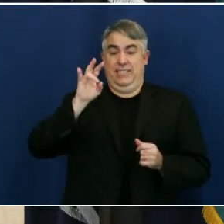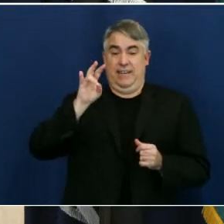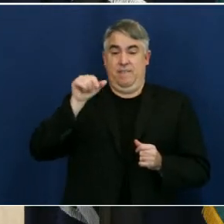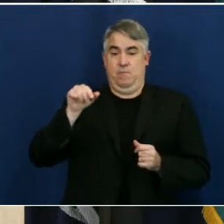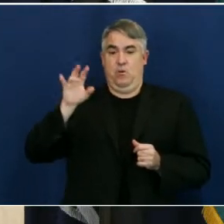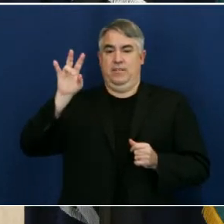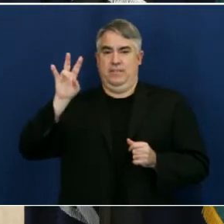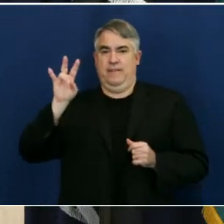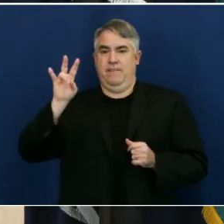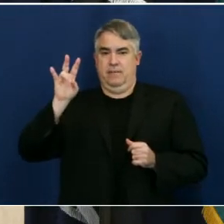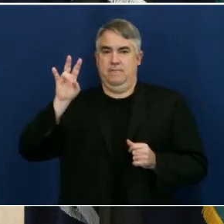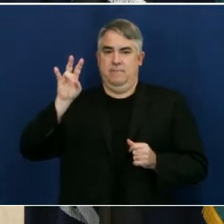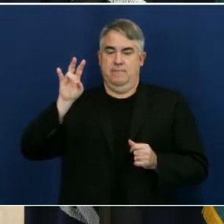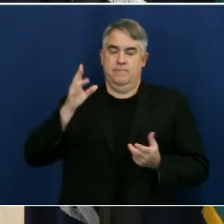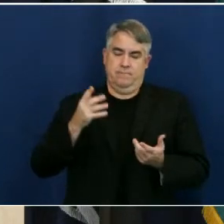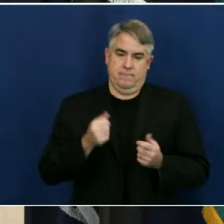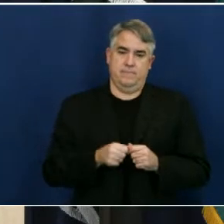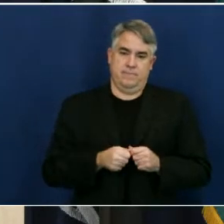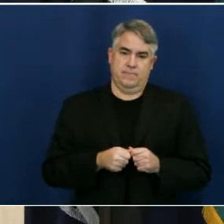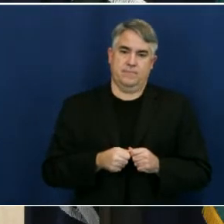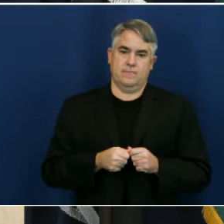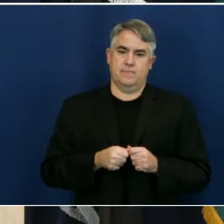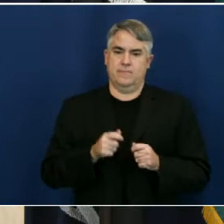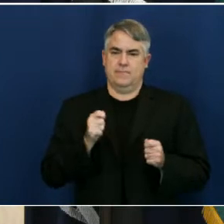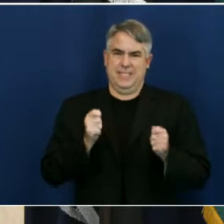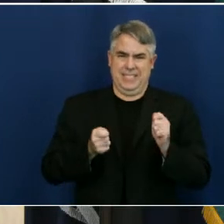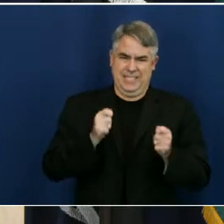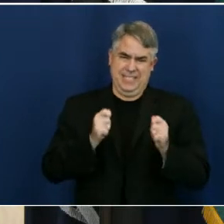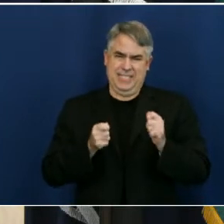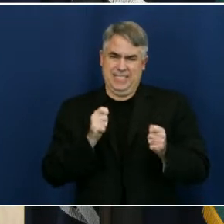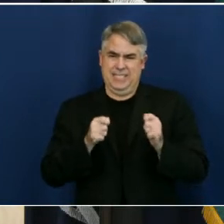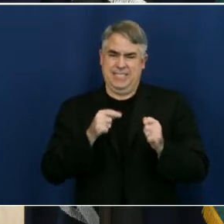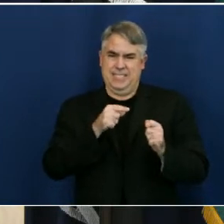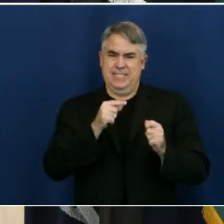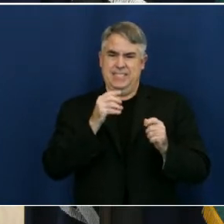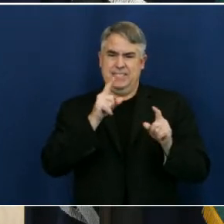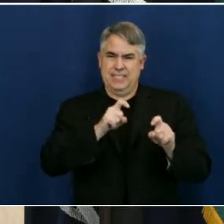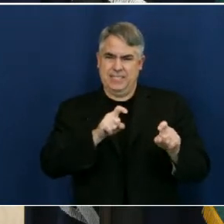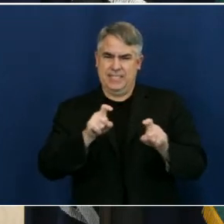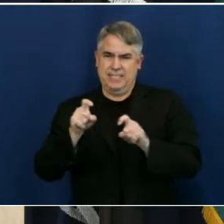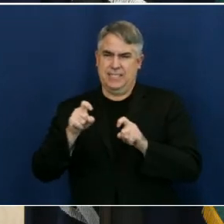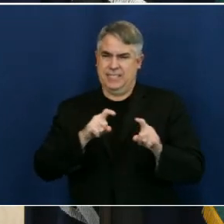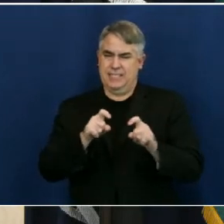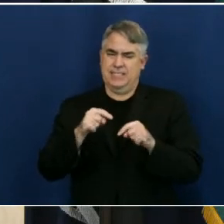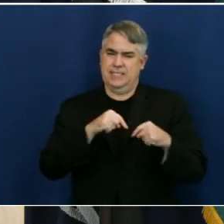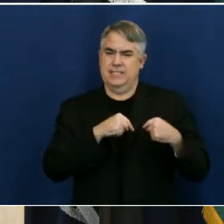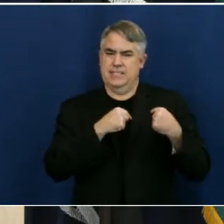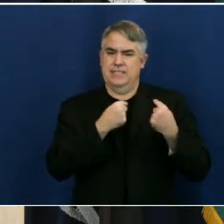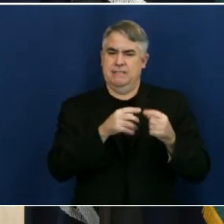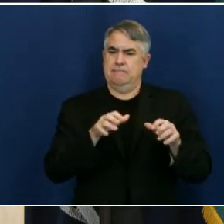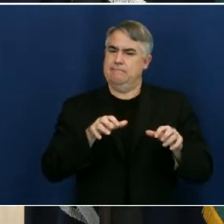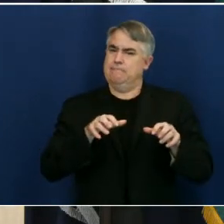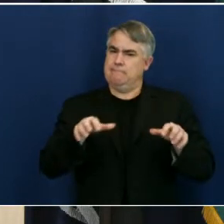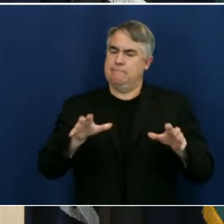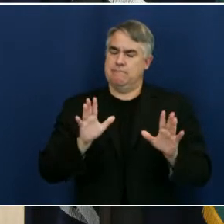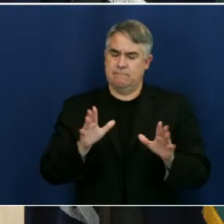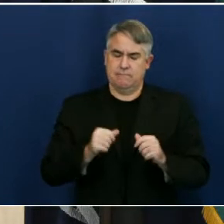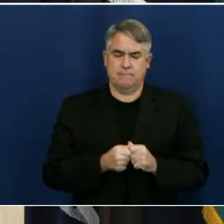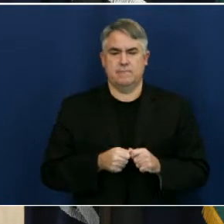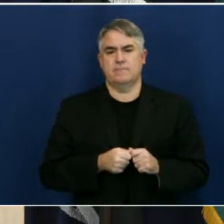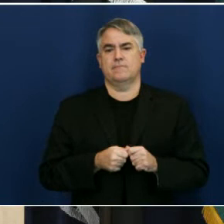you'll remember we've always gotten an adjustment factor because we're doing considerably more testing than most counties. Our adjusted case rate